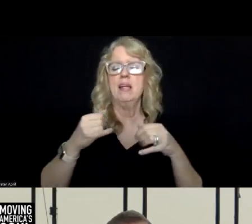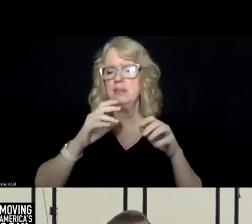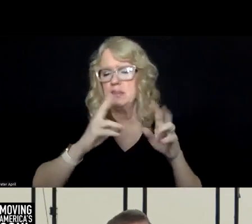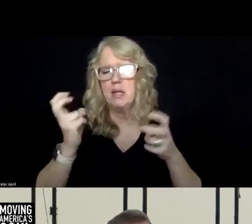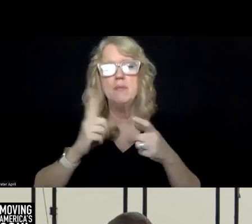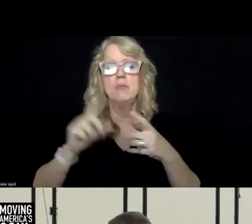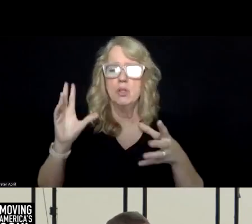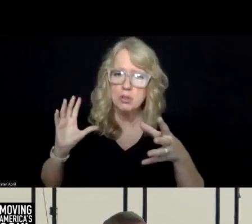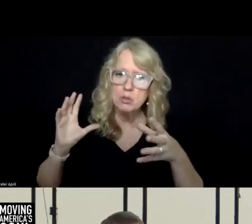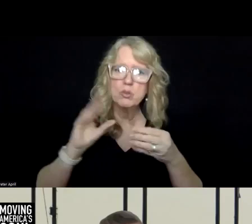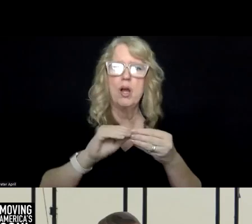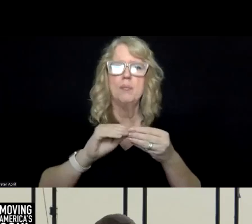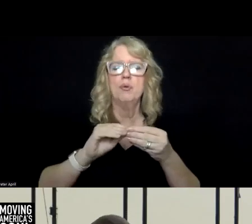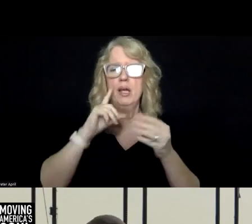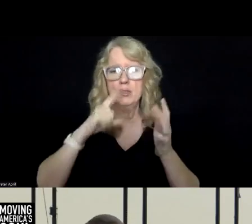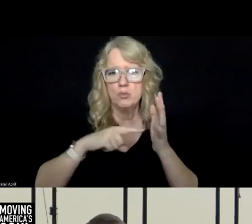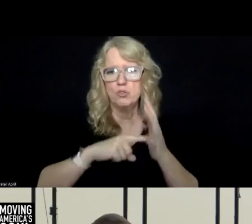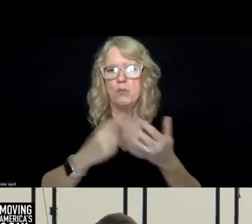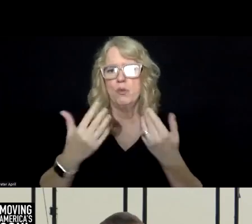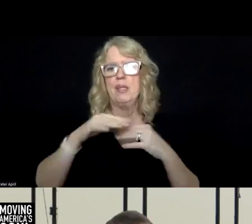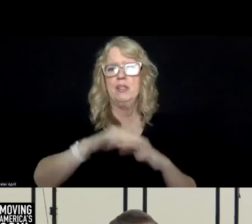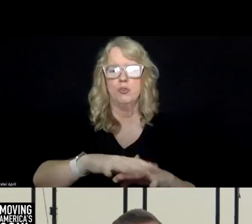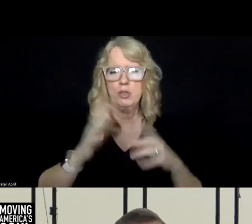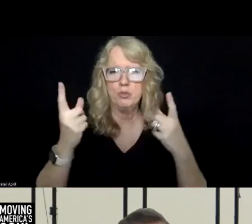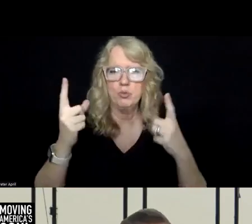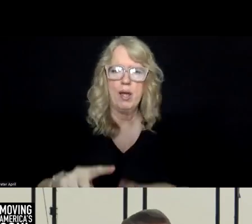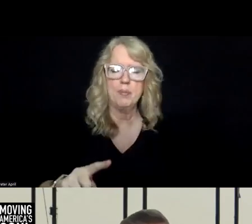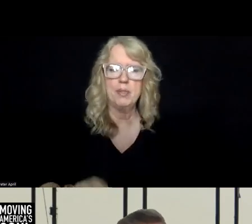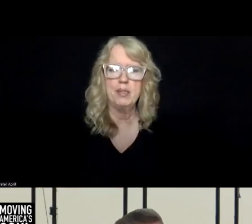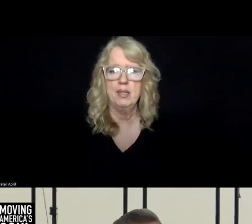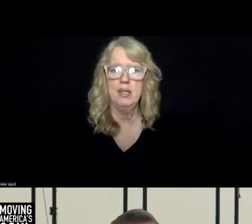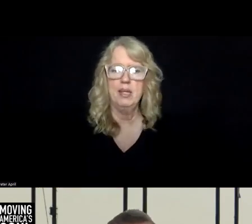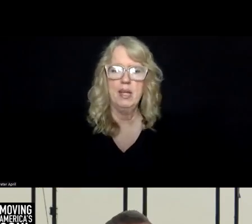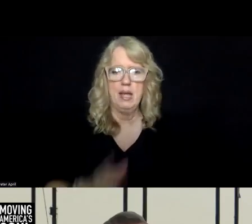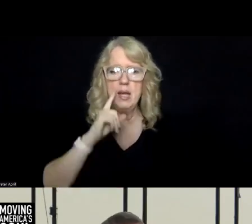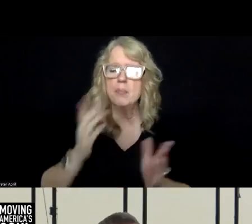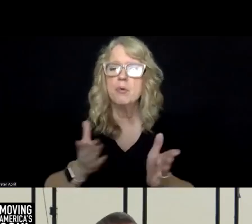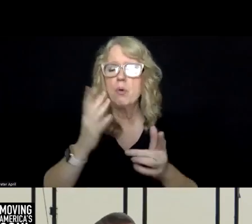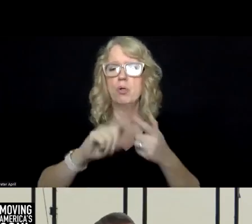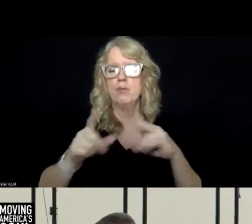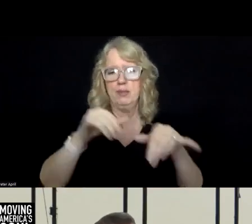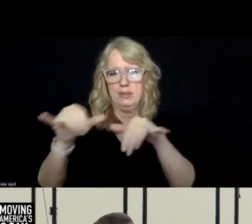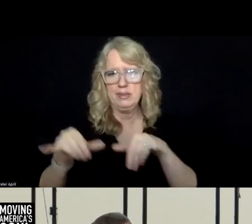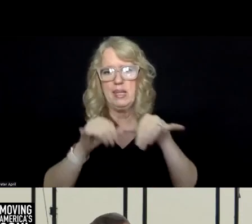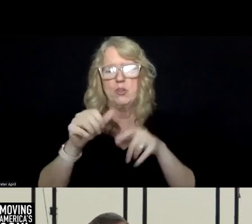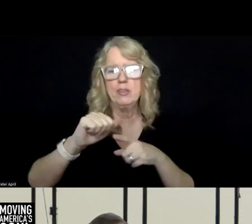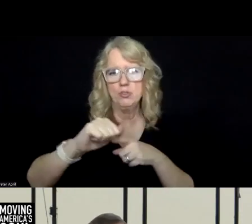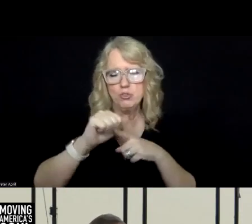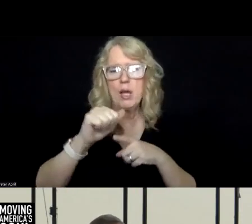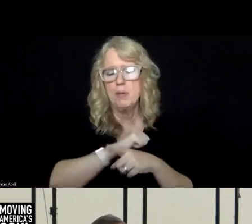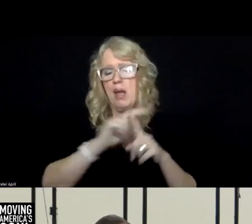a comprehensive framework for that integration to happen, and promoting standardized training and addressing the workforce